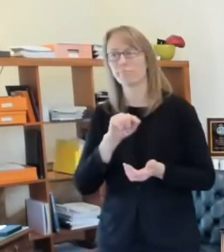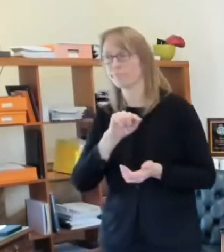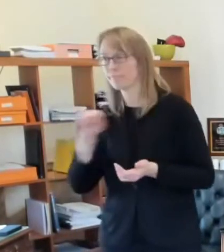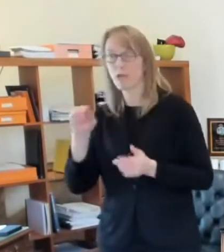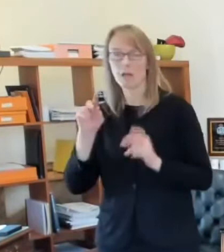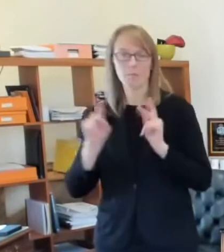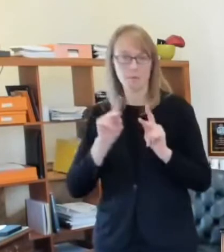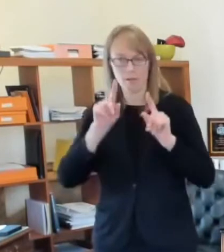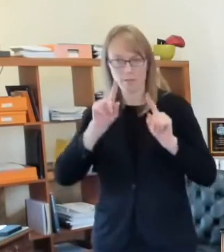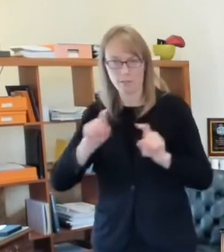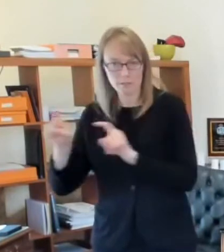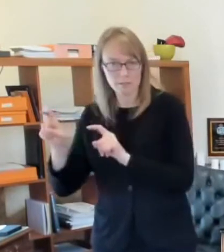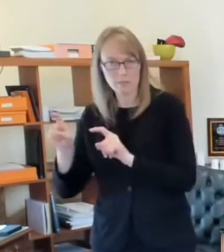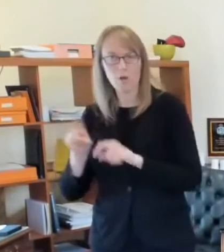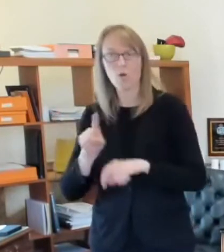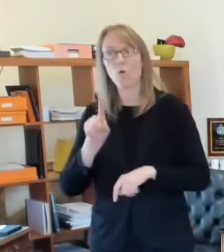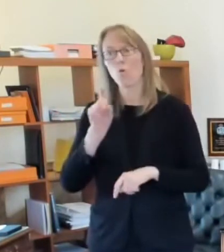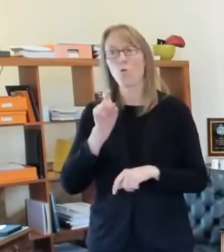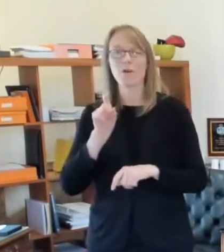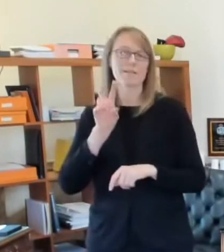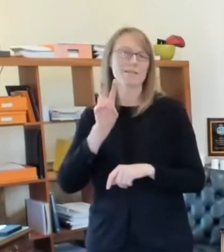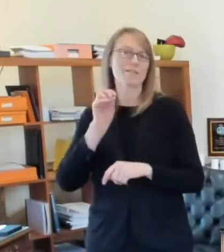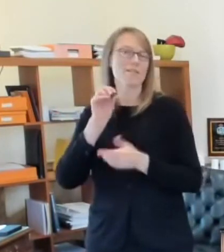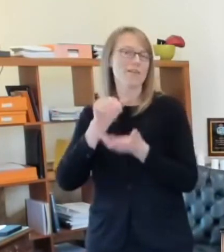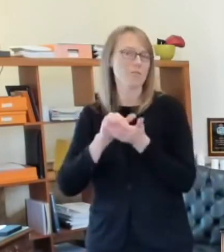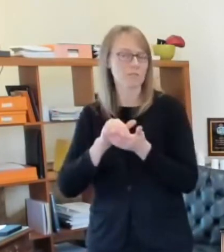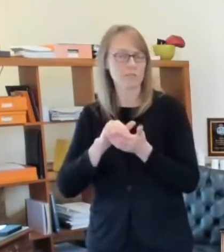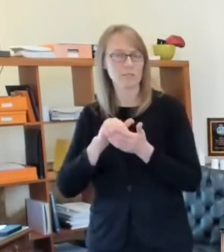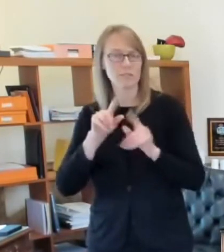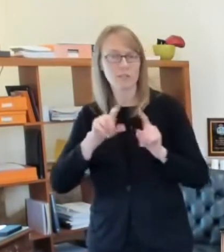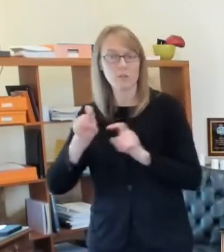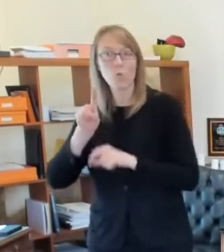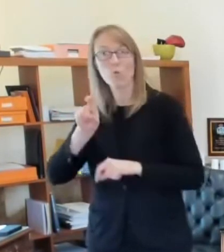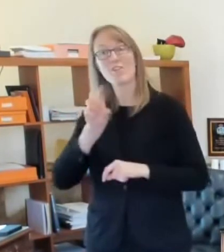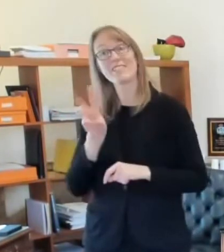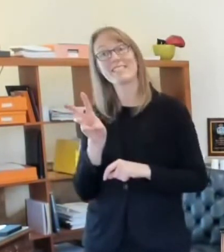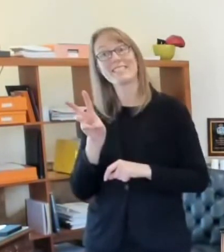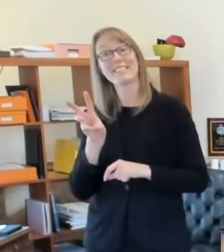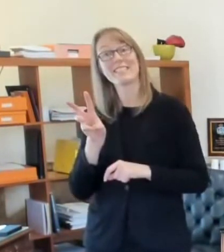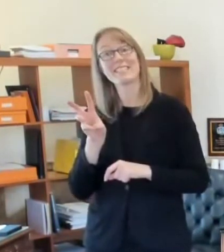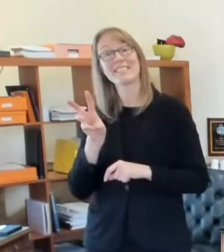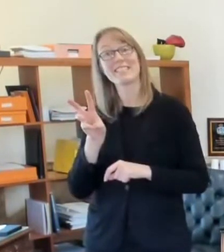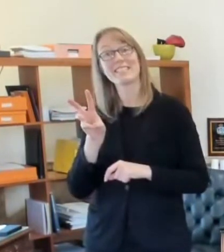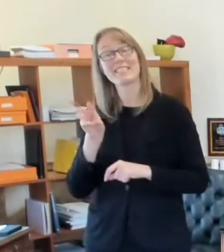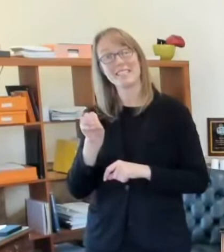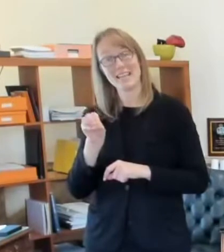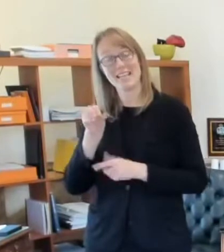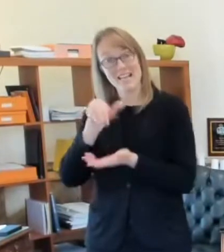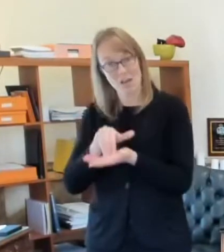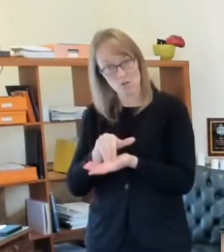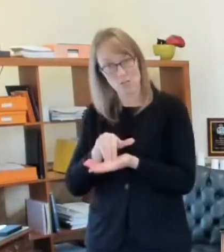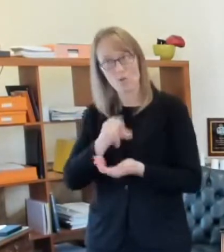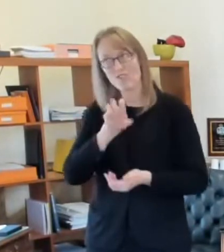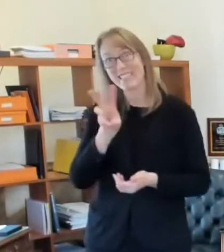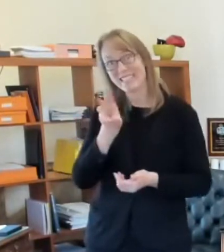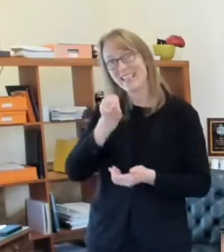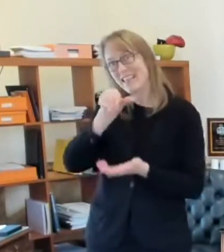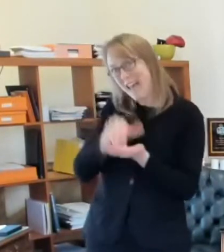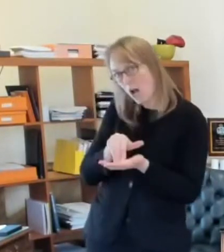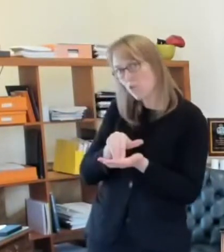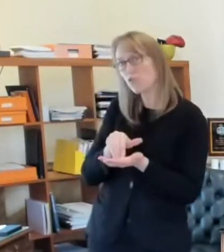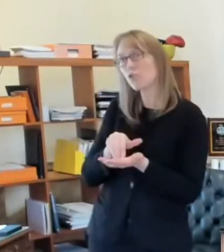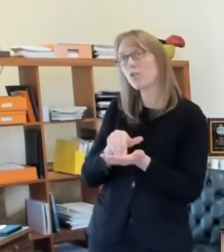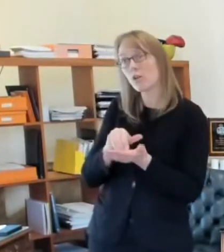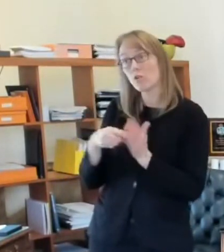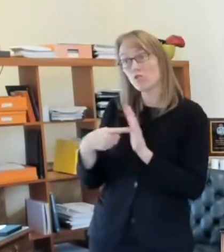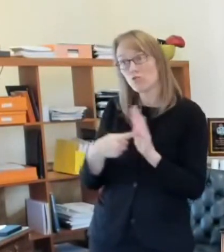the 177,000 tests, 160,000 of those tests came back negative. So yes,